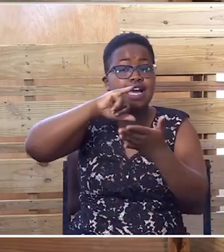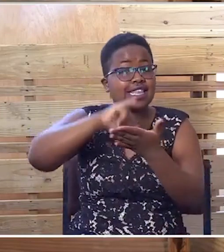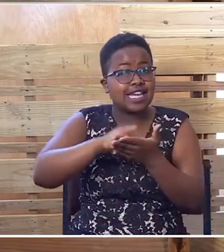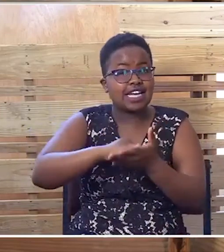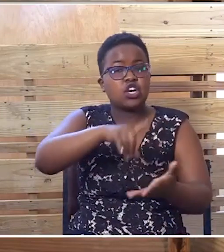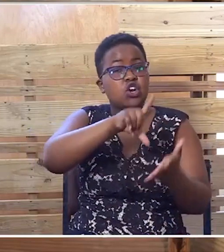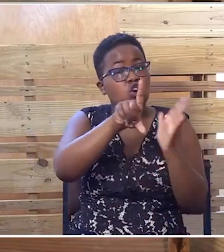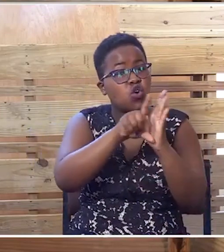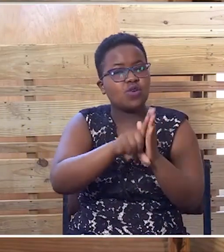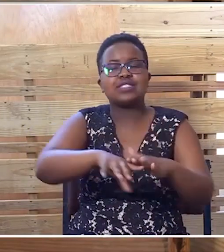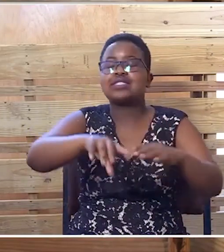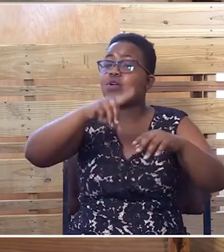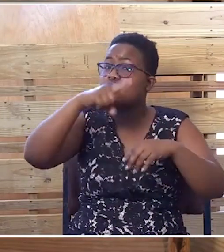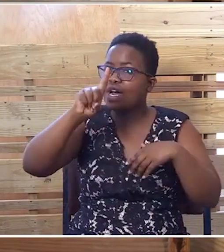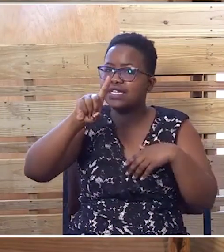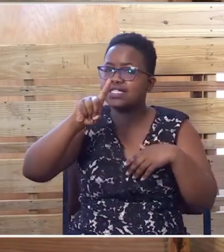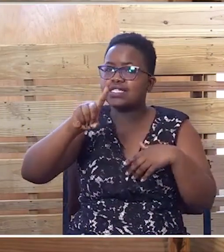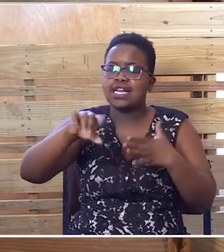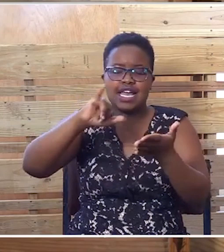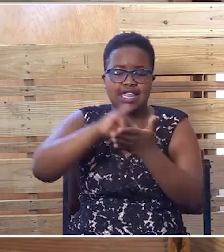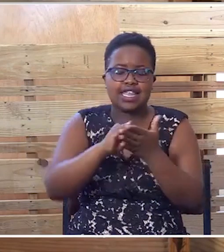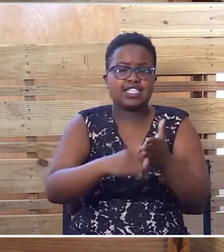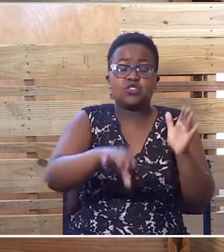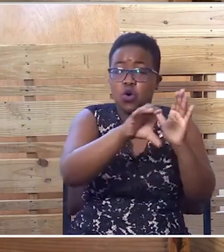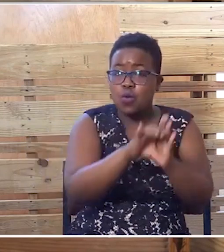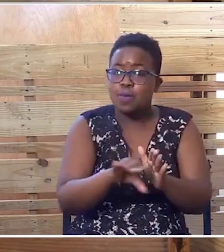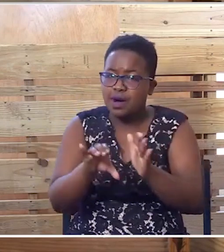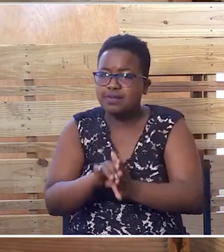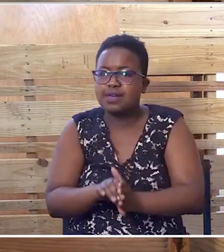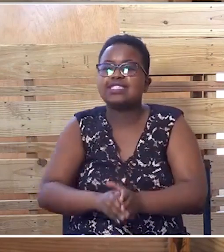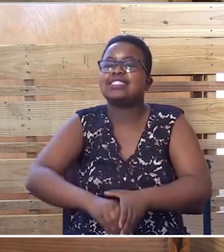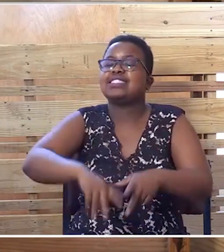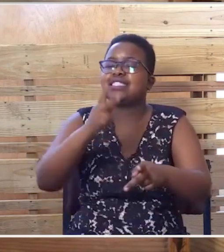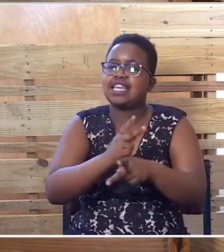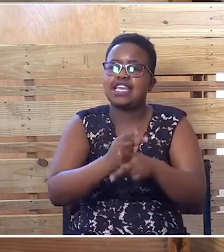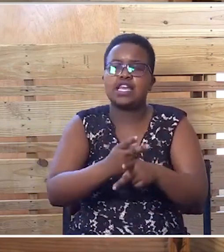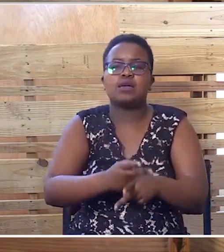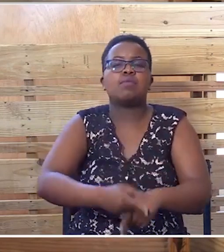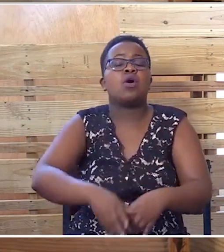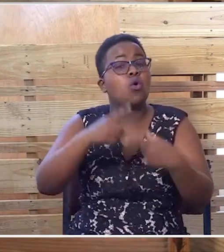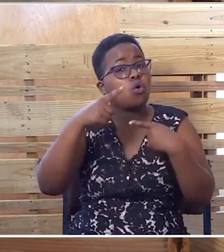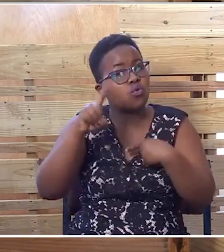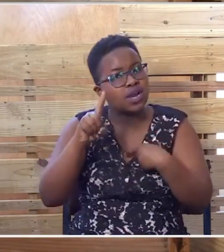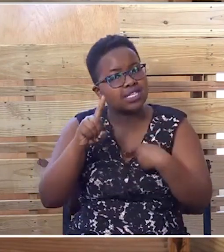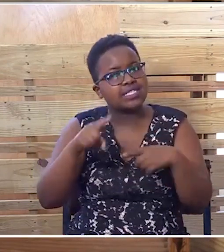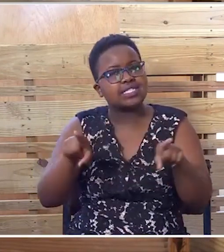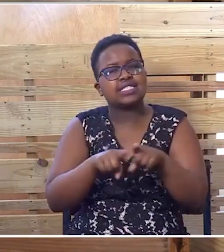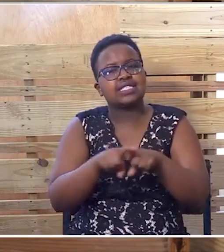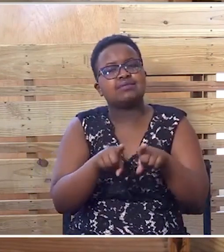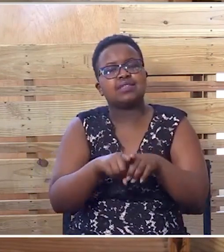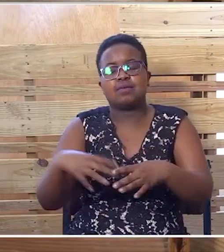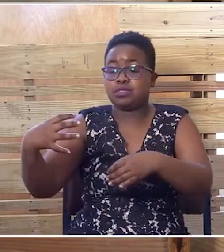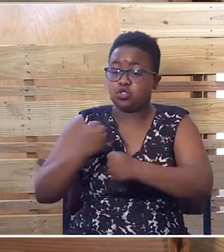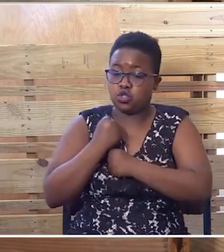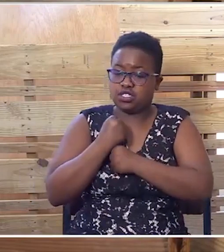are right. The statutes you have laid down are righteous. They are fully